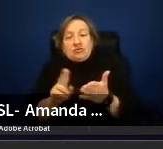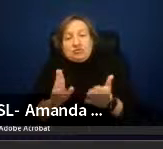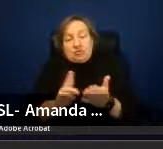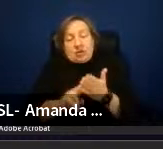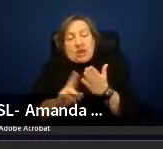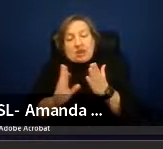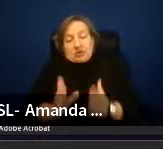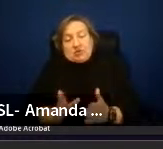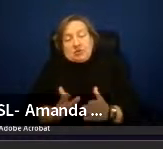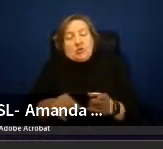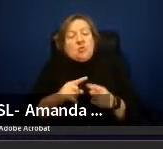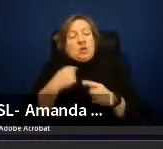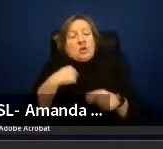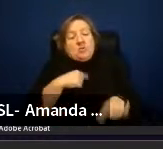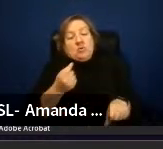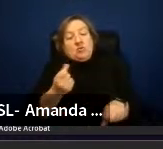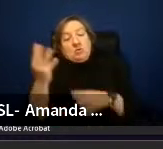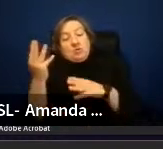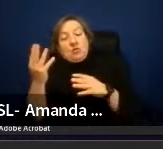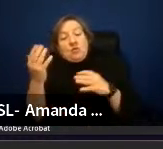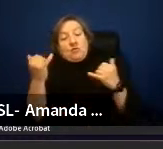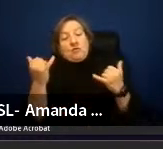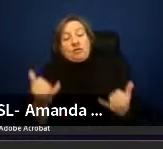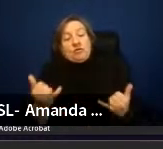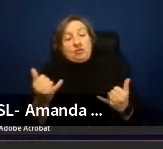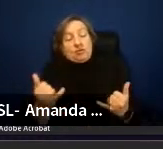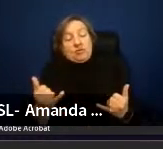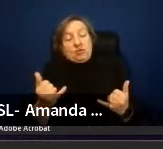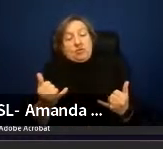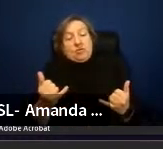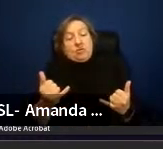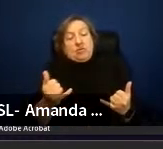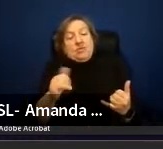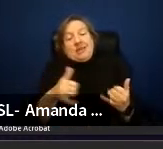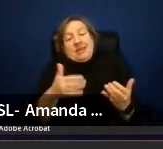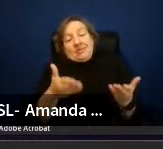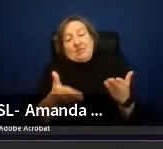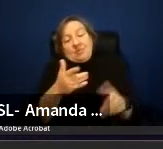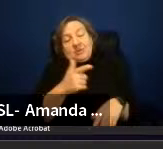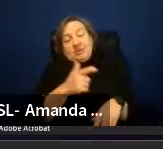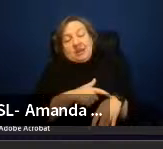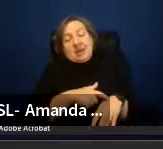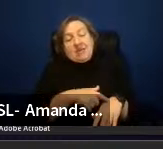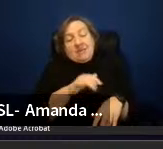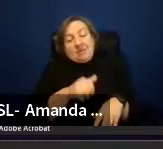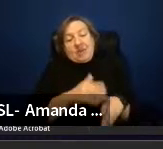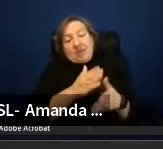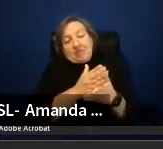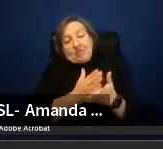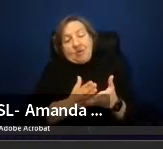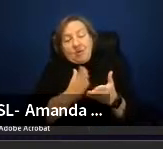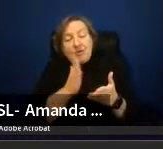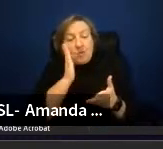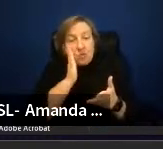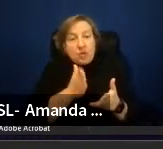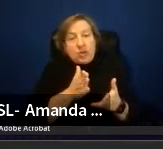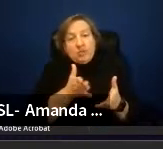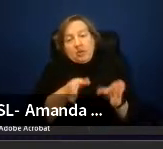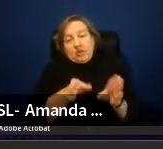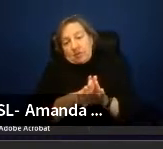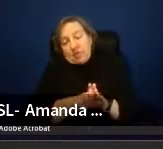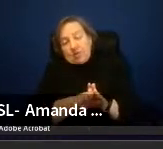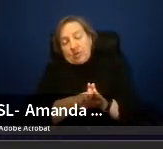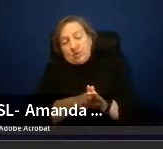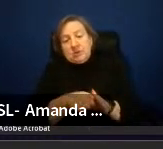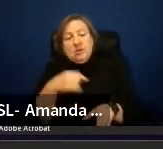are removing the existing bridge, that's probably the time when that portion will be closed.